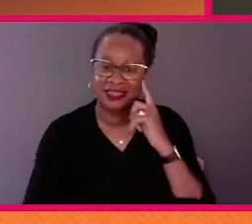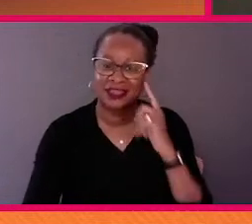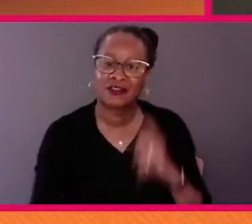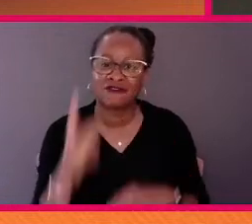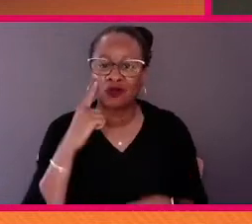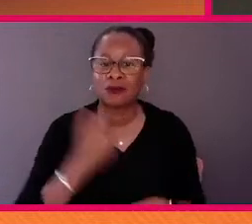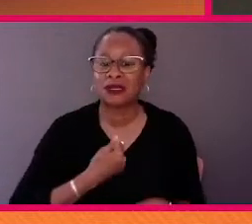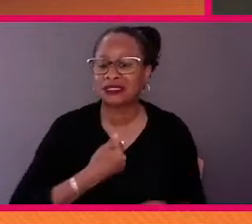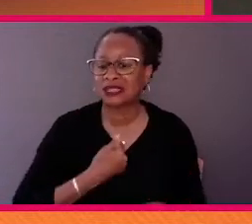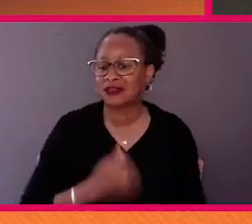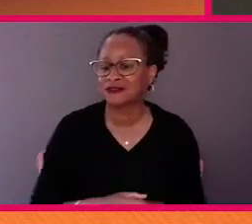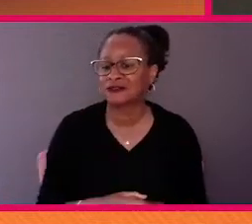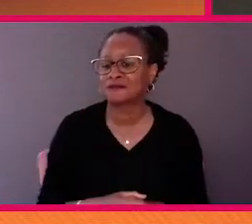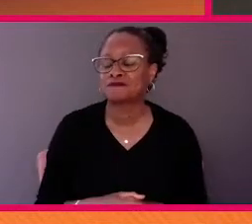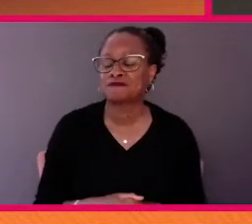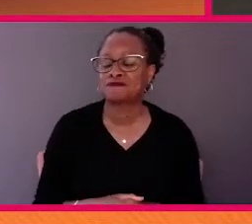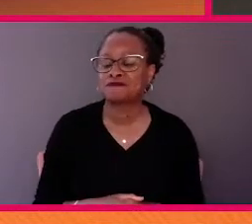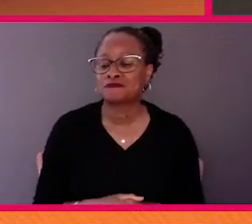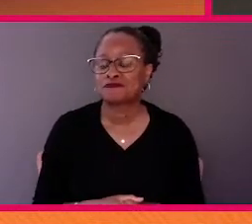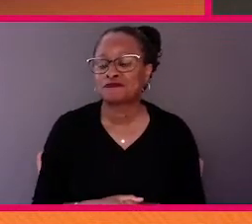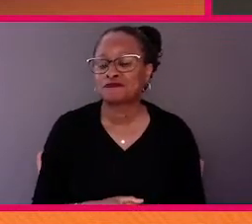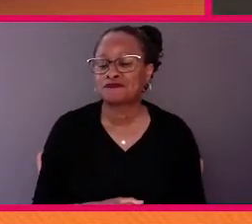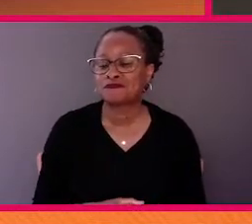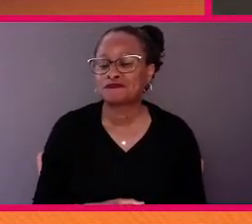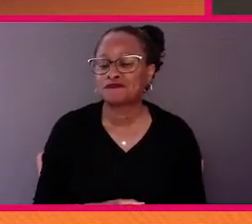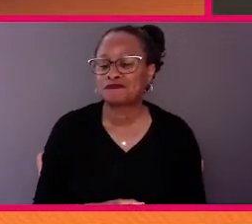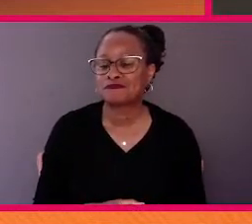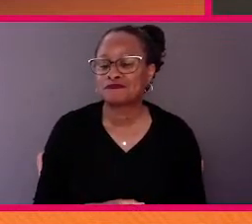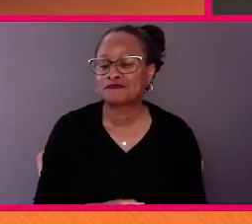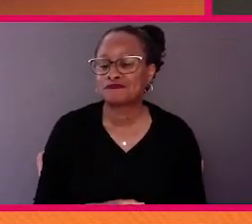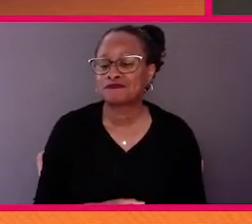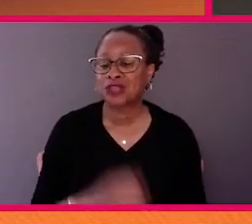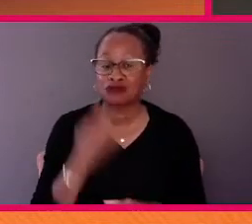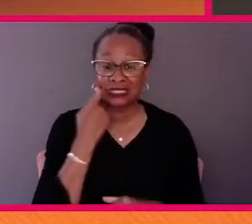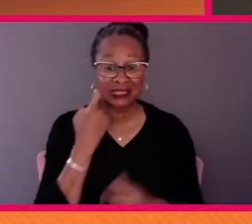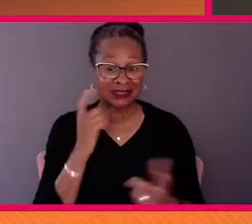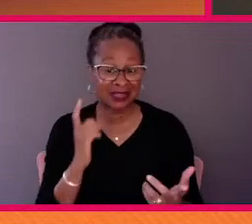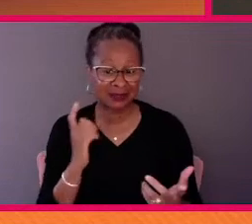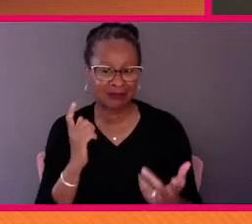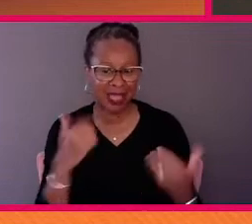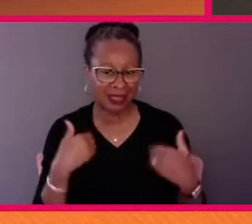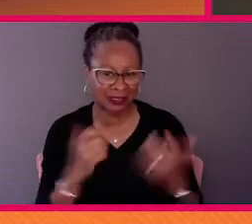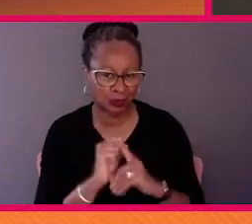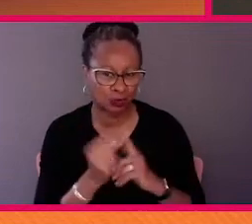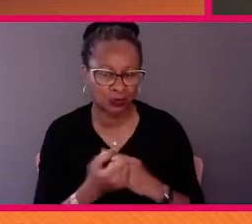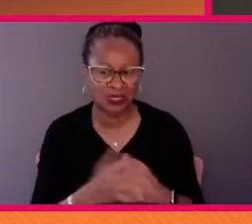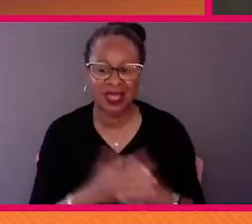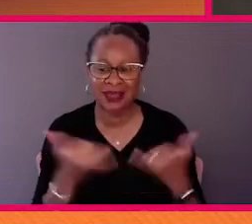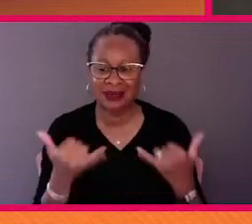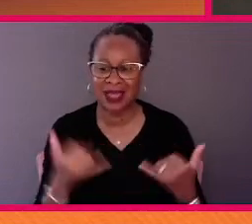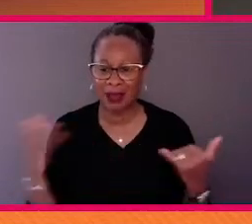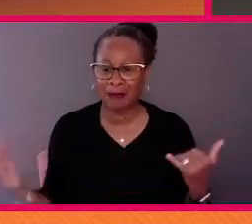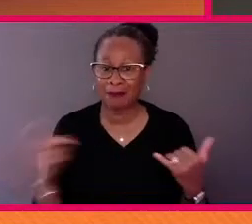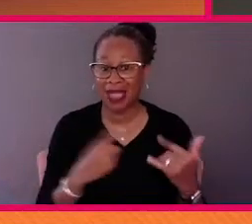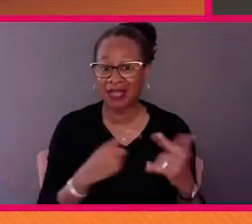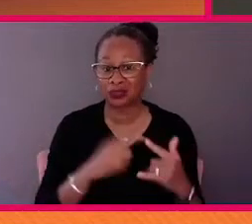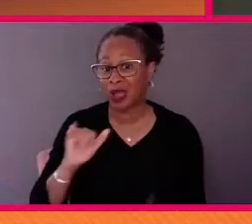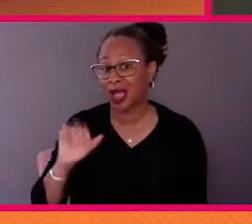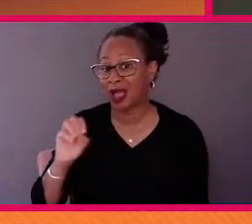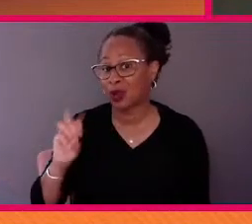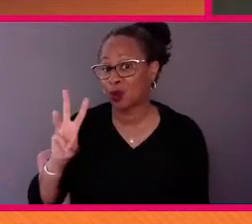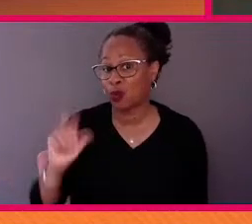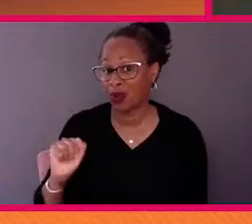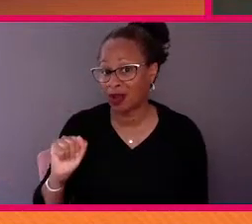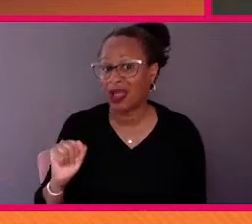example that's really interesting for me that I recently encountered is that now I'm back to Iowa to make another